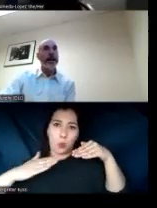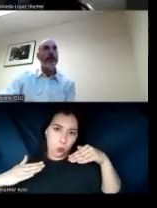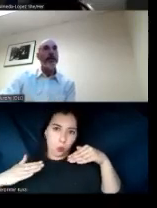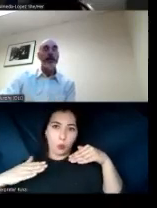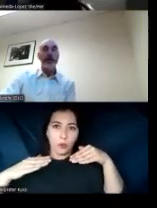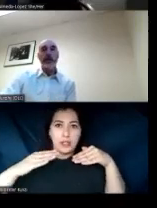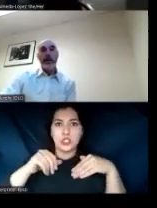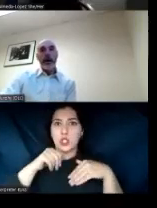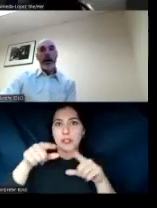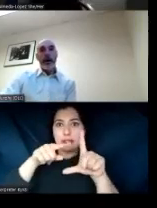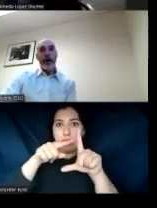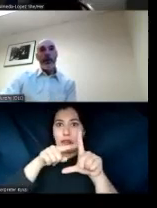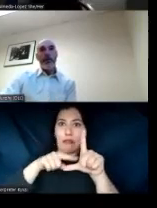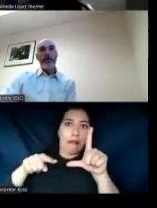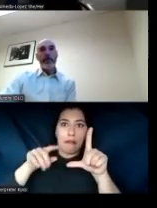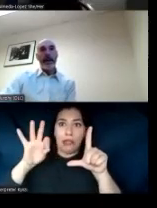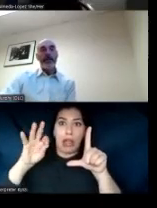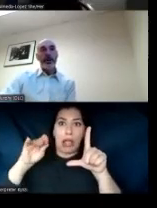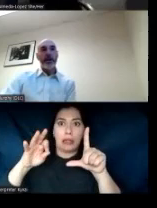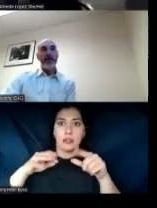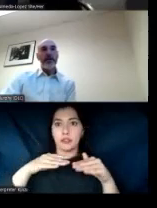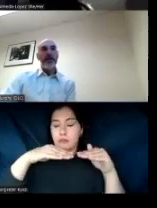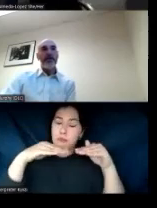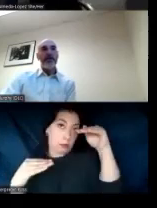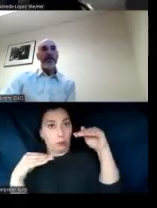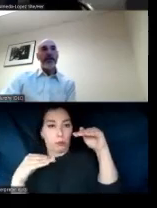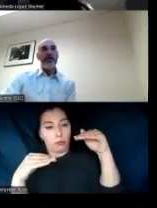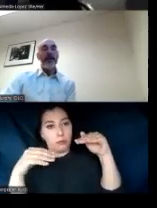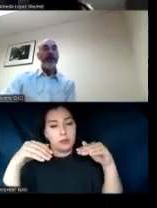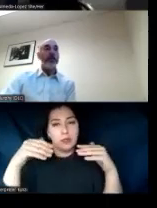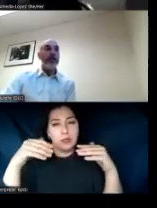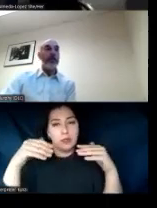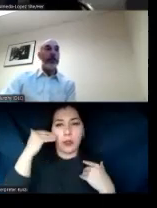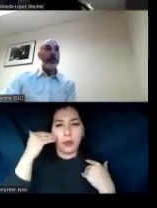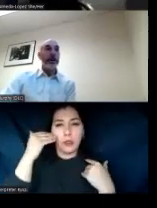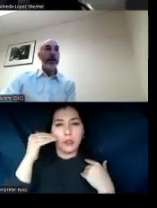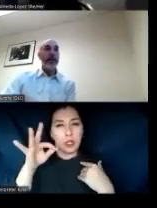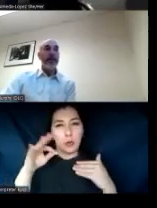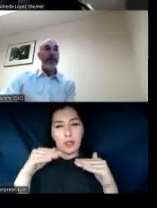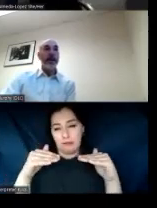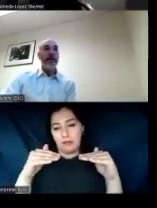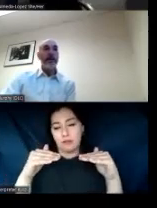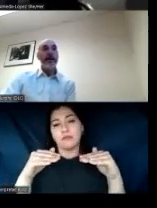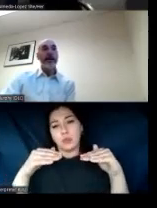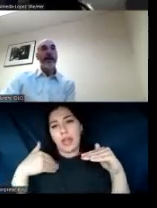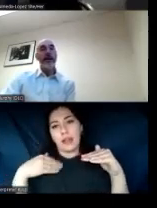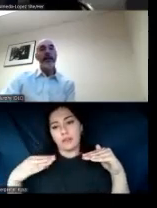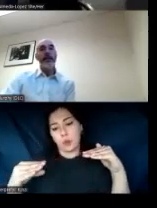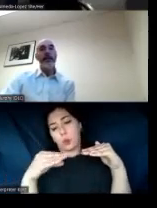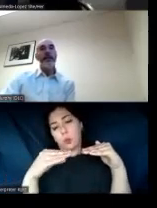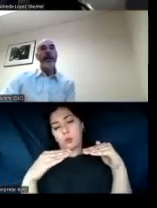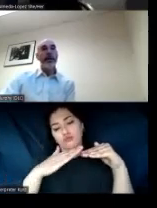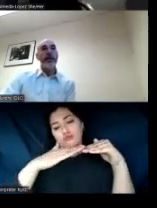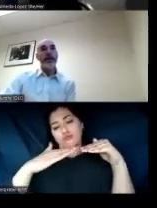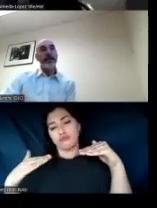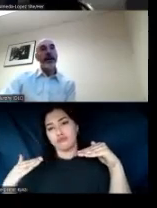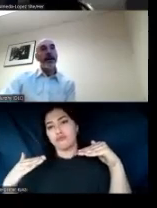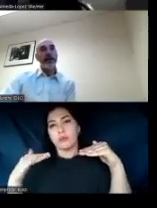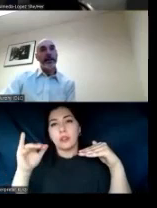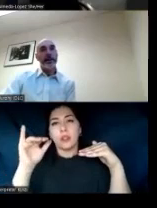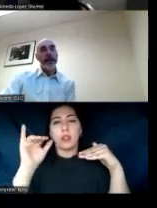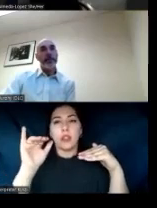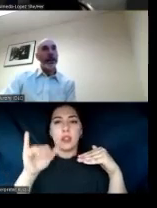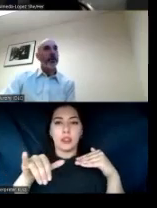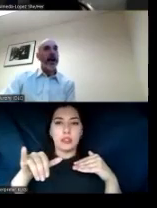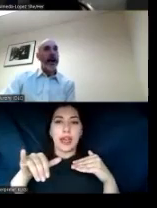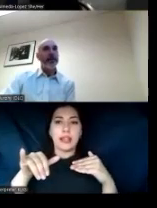90-degree angle. And so if it is beveled, then the size of that